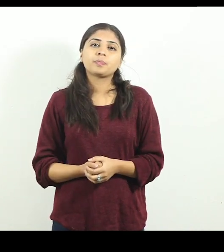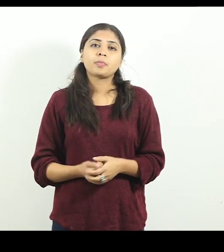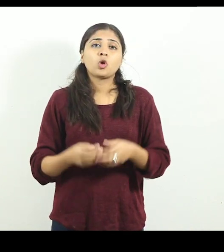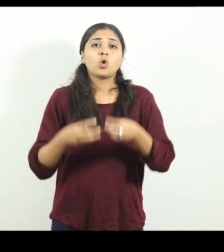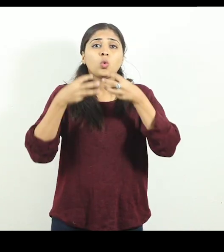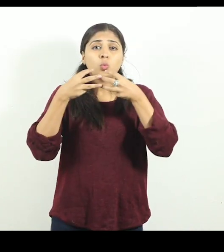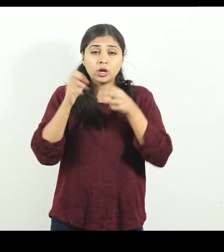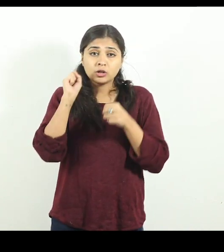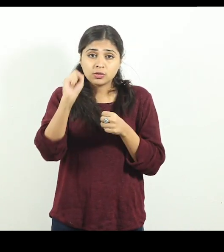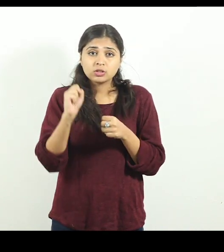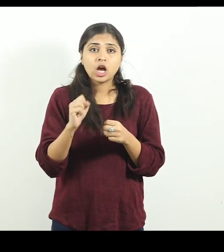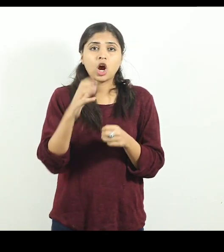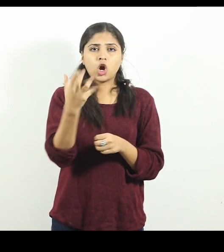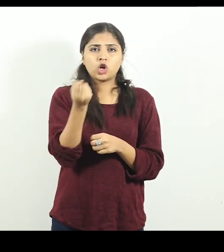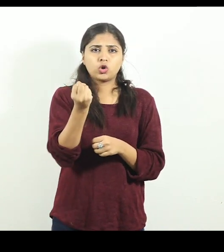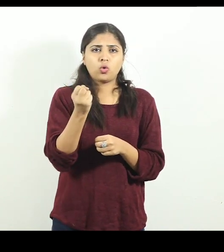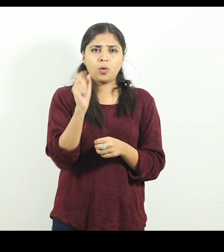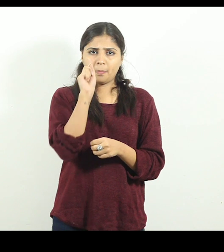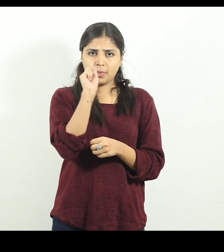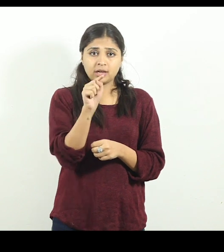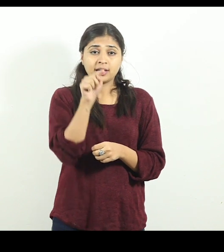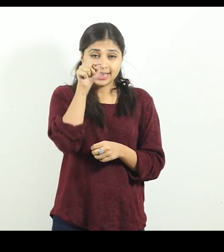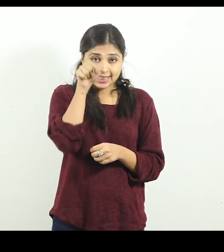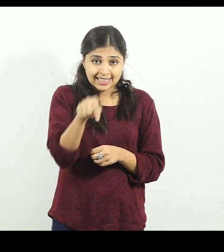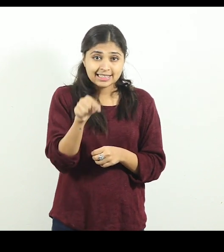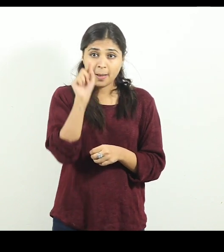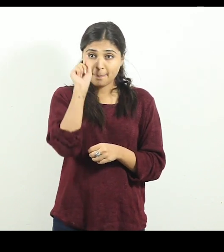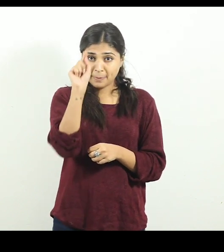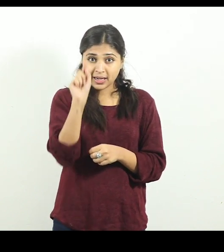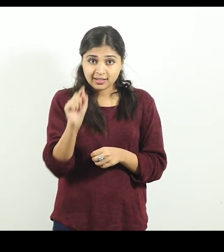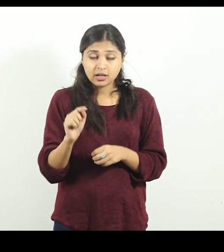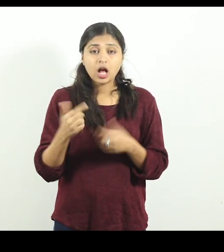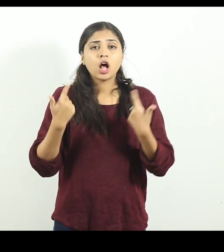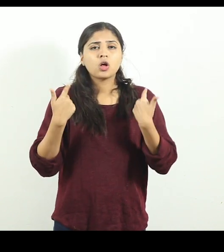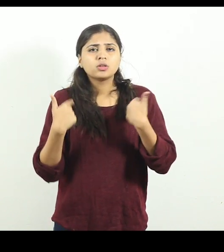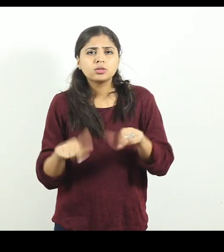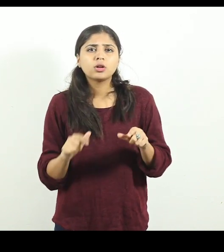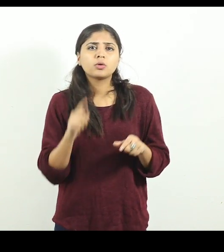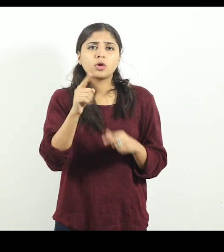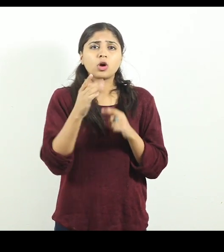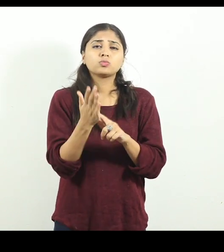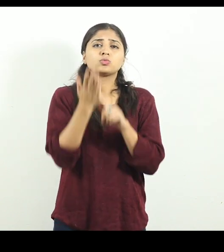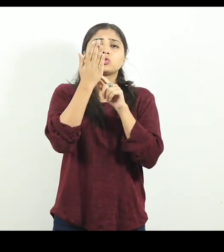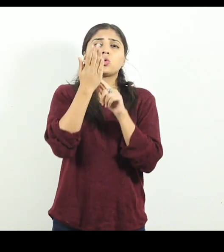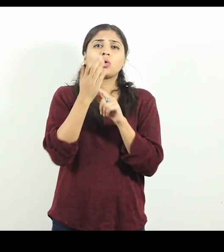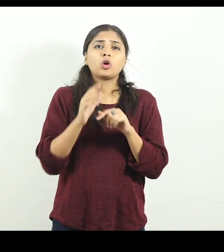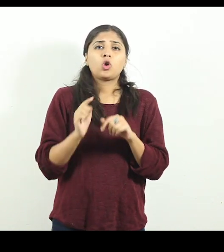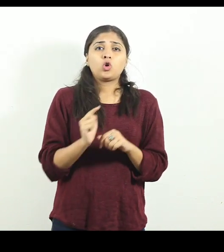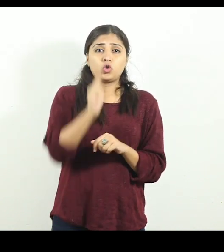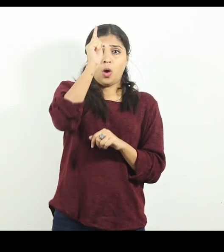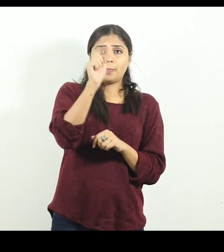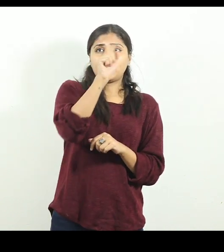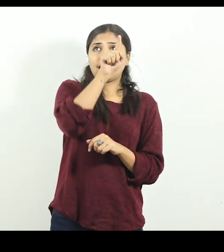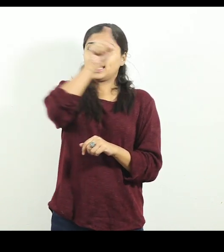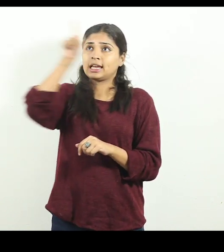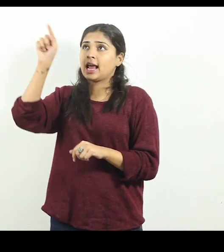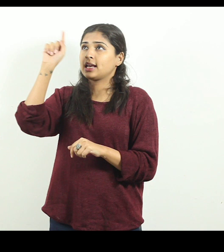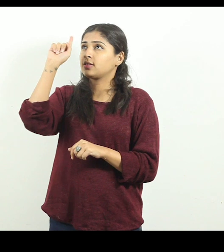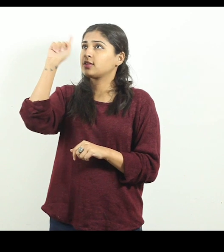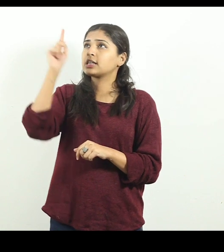Windows Control Buttons. These are the buttons that always appear on the top right corner of the